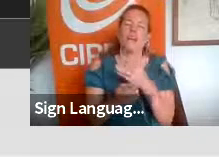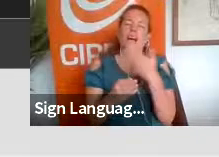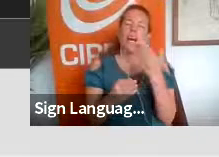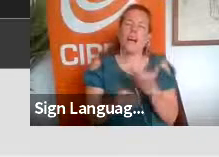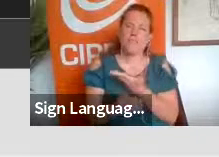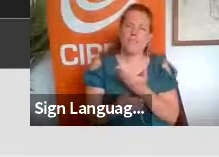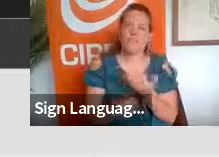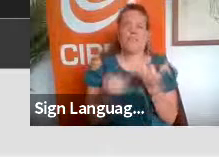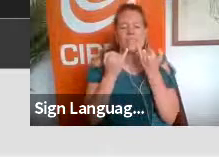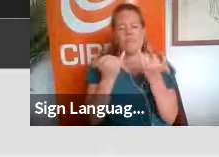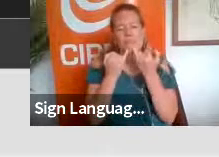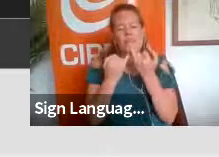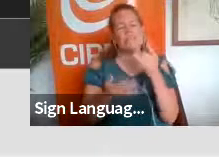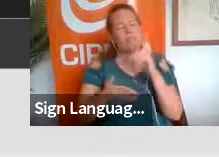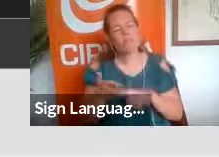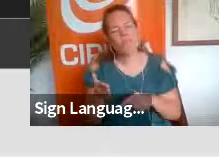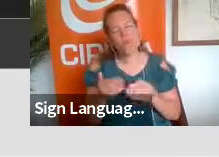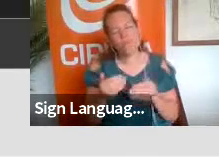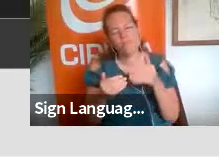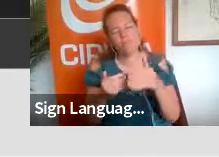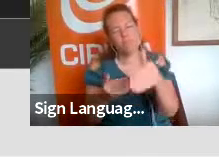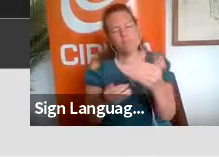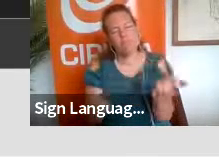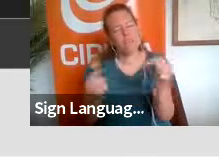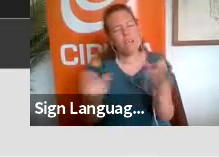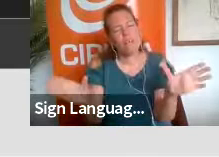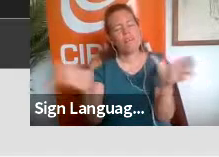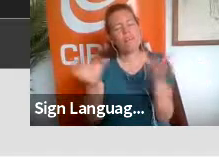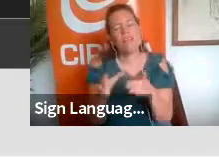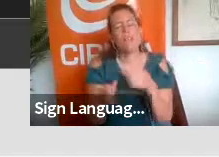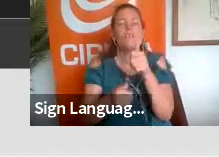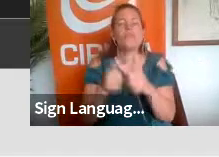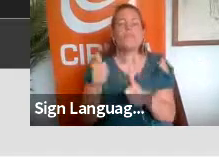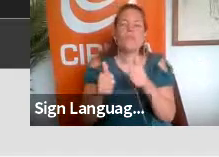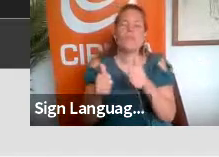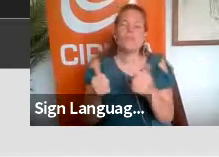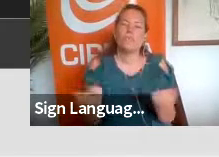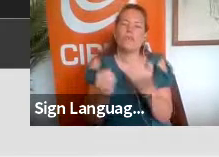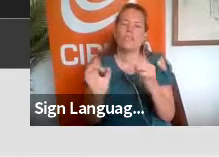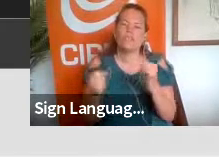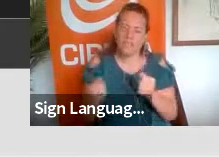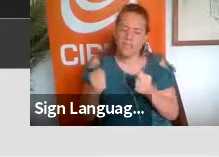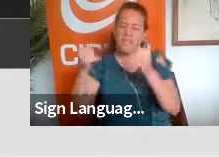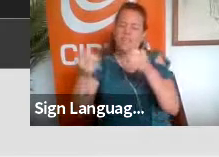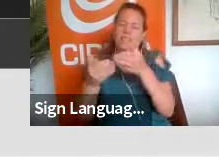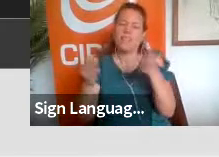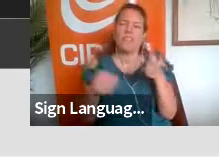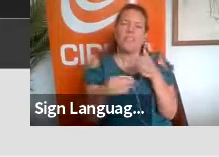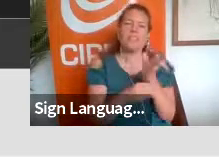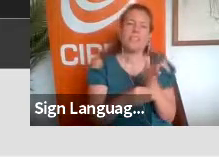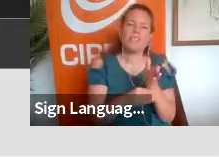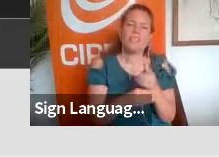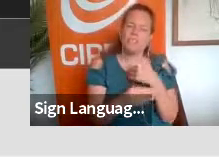what events are where, which organizations can defend their rights. And we look forward to this, toolkit being,